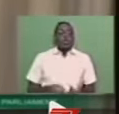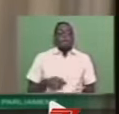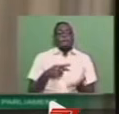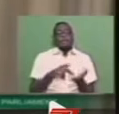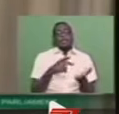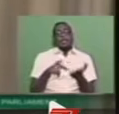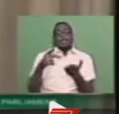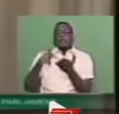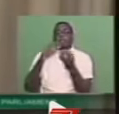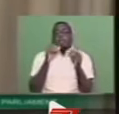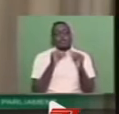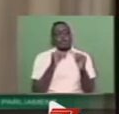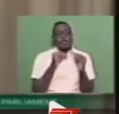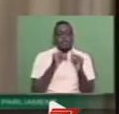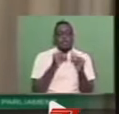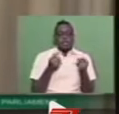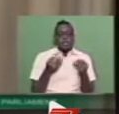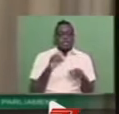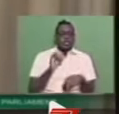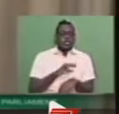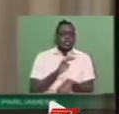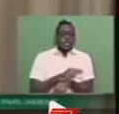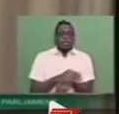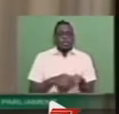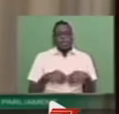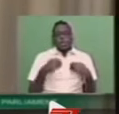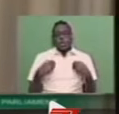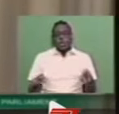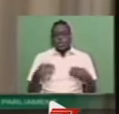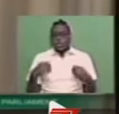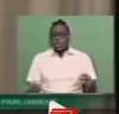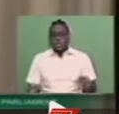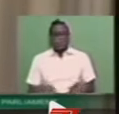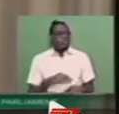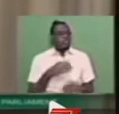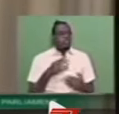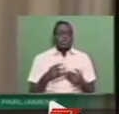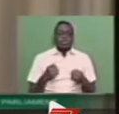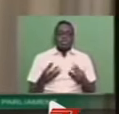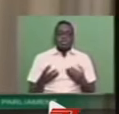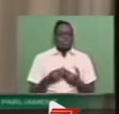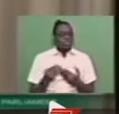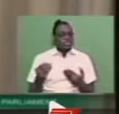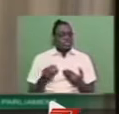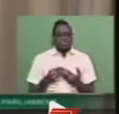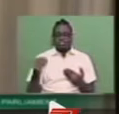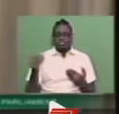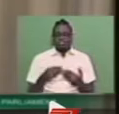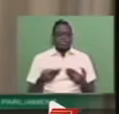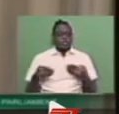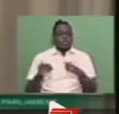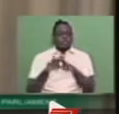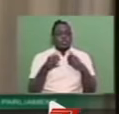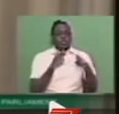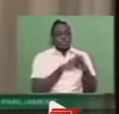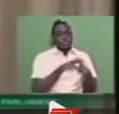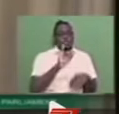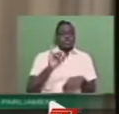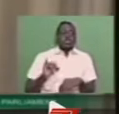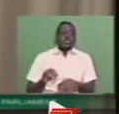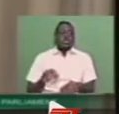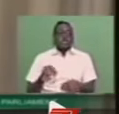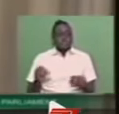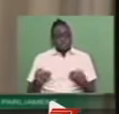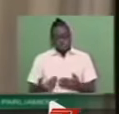jobs and tens of millions of dollars to the Treasury, the closure of an ammonia plant, and the plant shutdown of a methanol plant in a